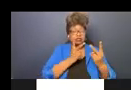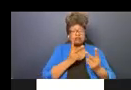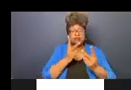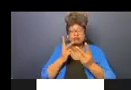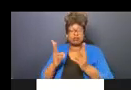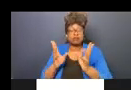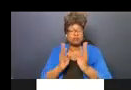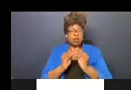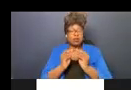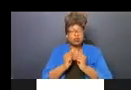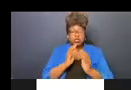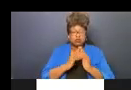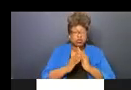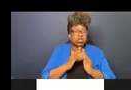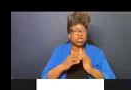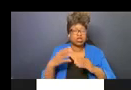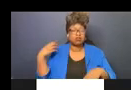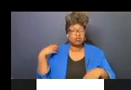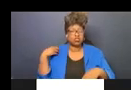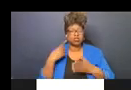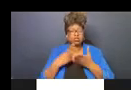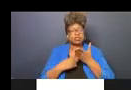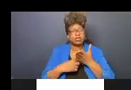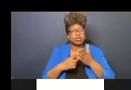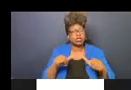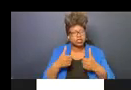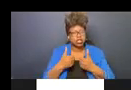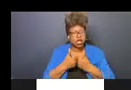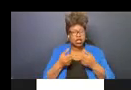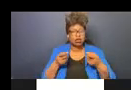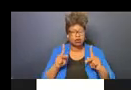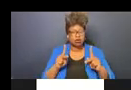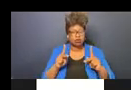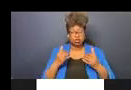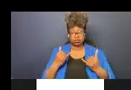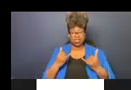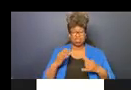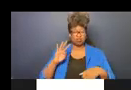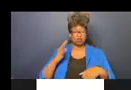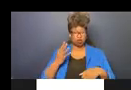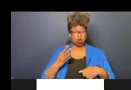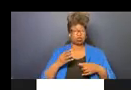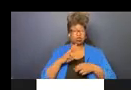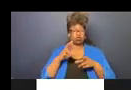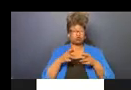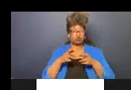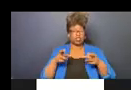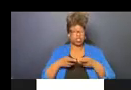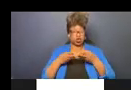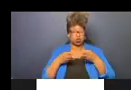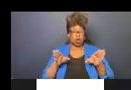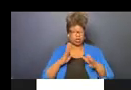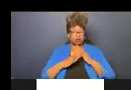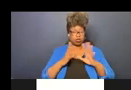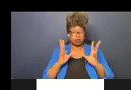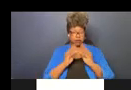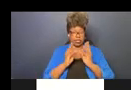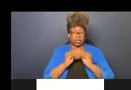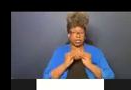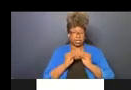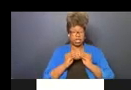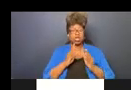about challenges and opportunities. This is our fourth region-wide community meeting. We use the community meetings to kind of